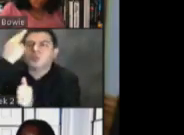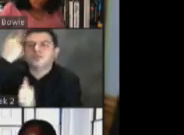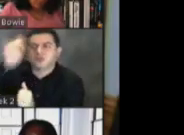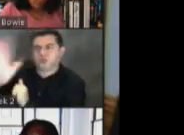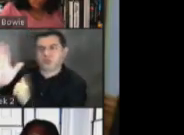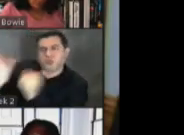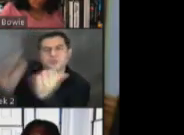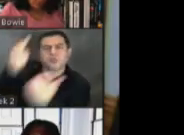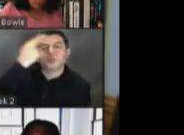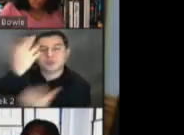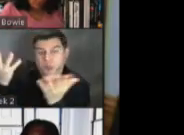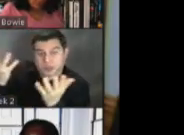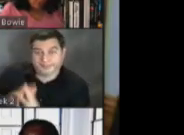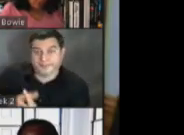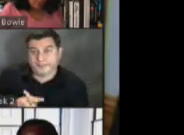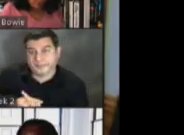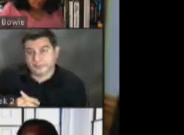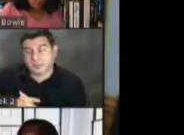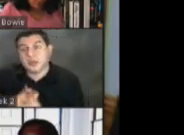input and also